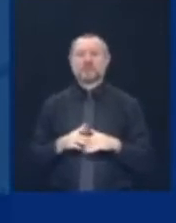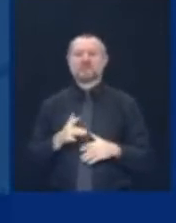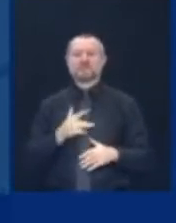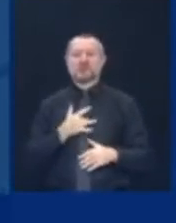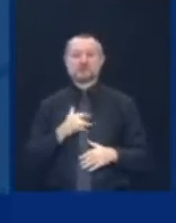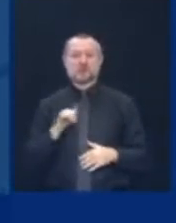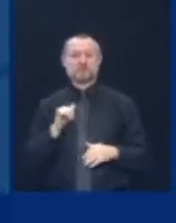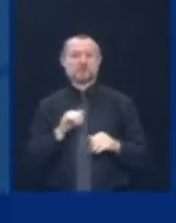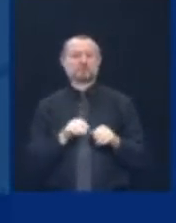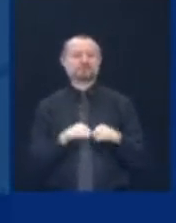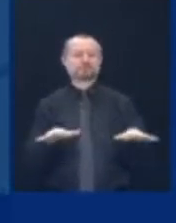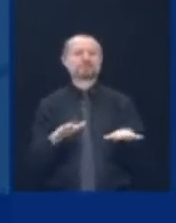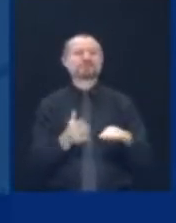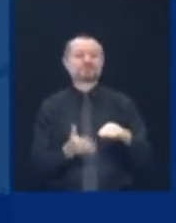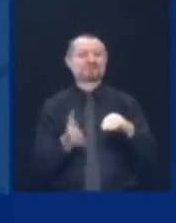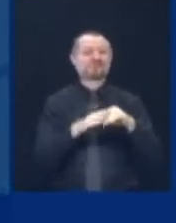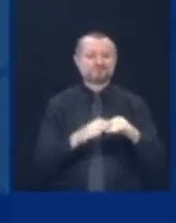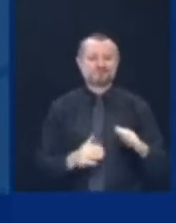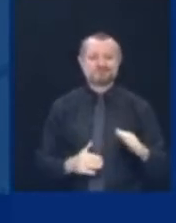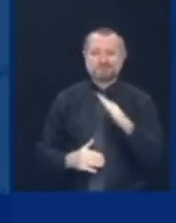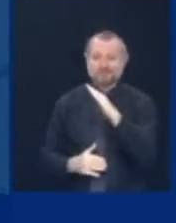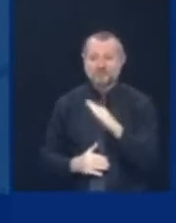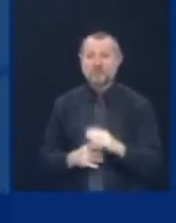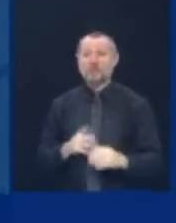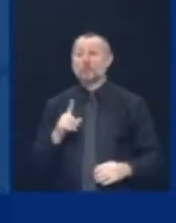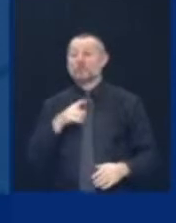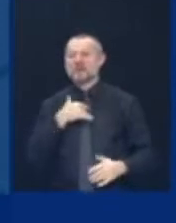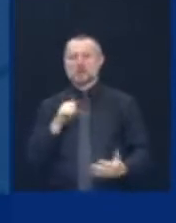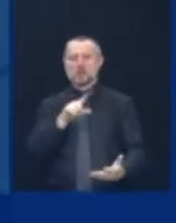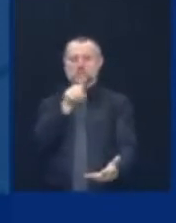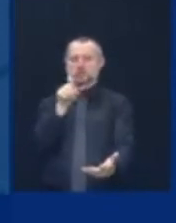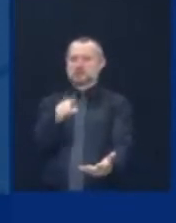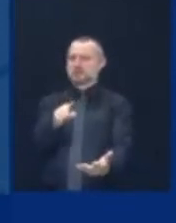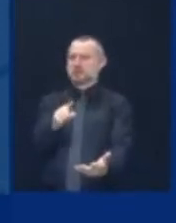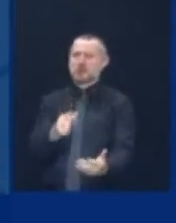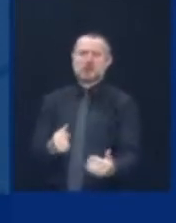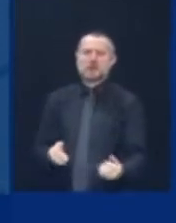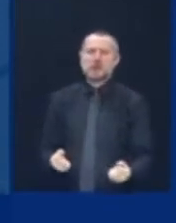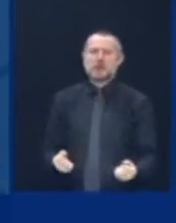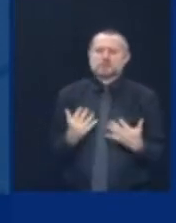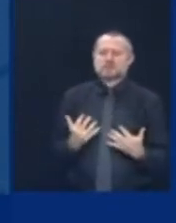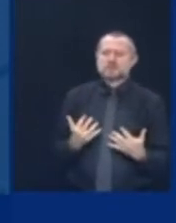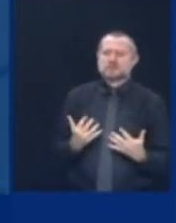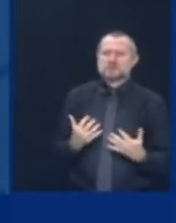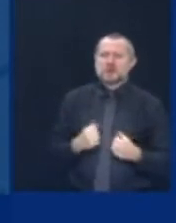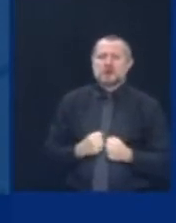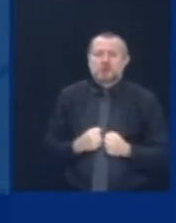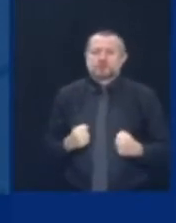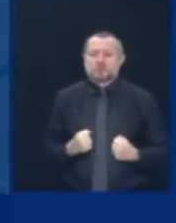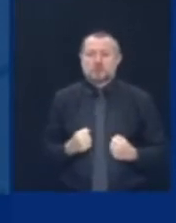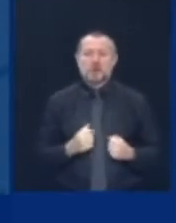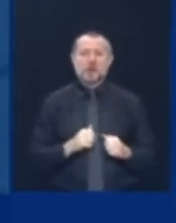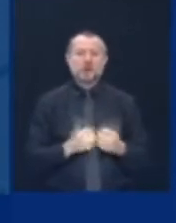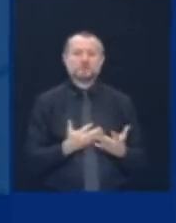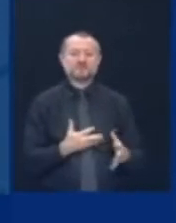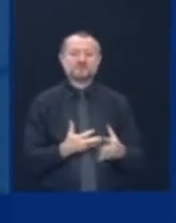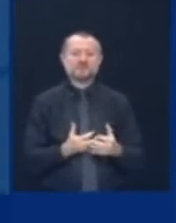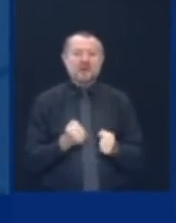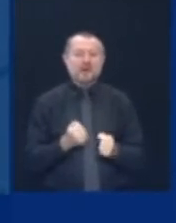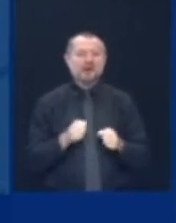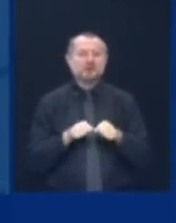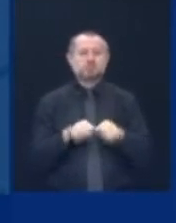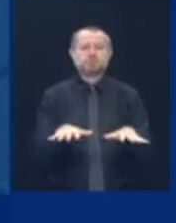how fast and nobody knows and there are scenarios you have